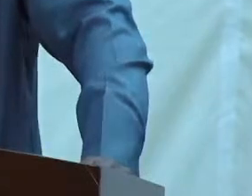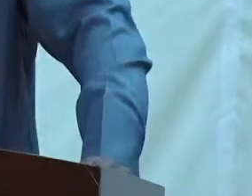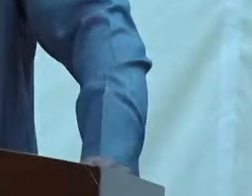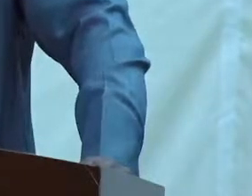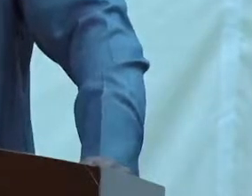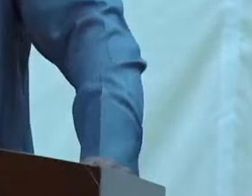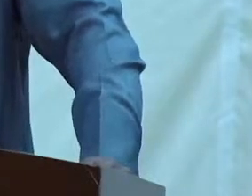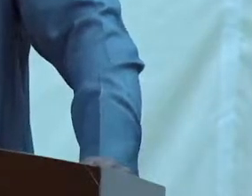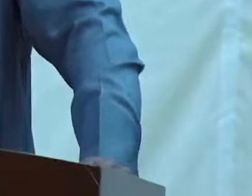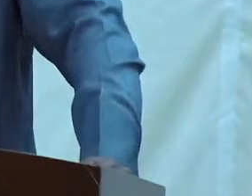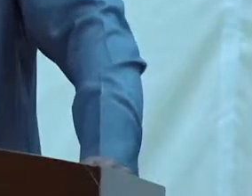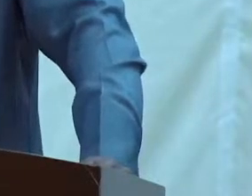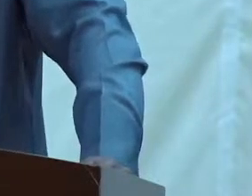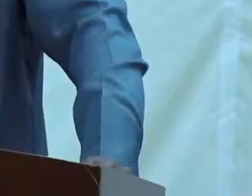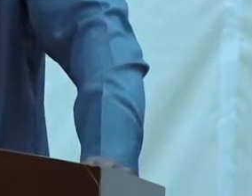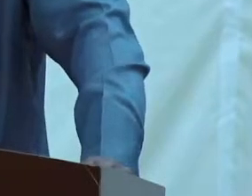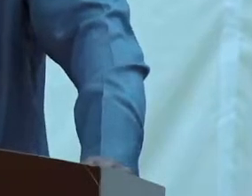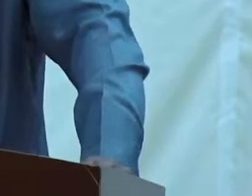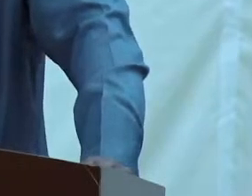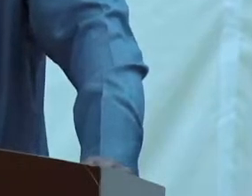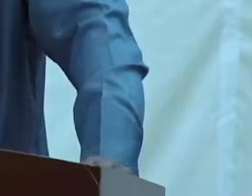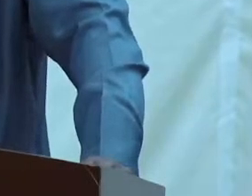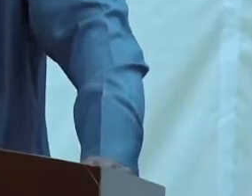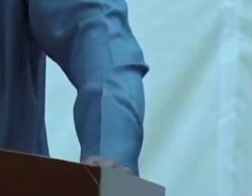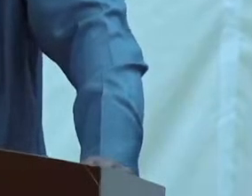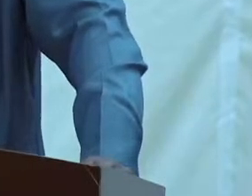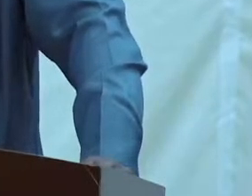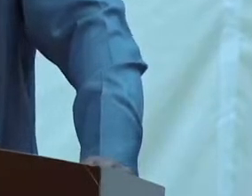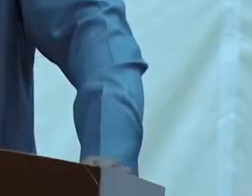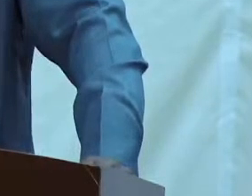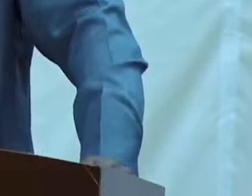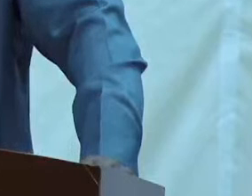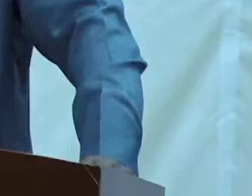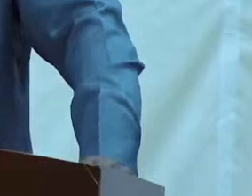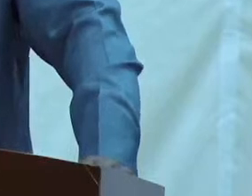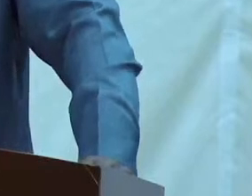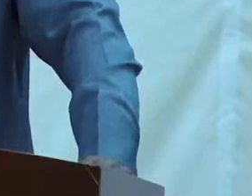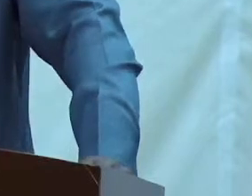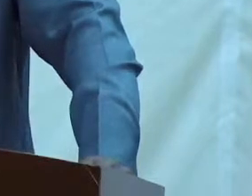These worrying trends include restrictions or disruption of peaceful protests,